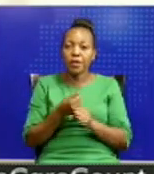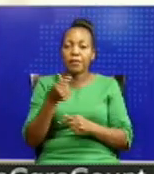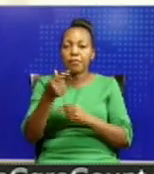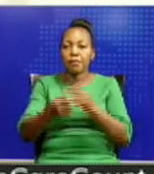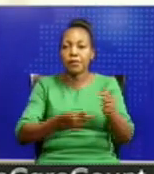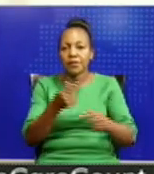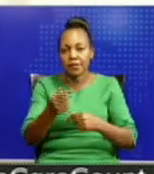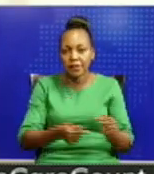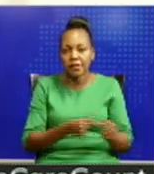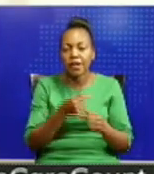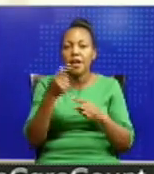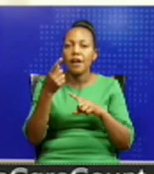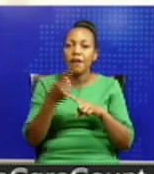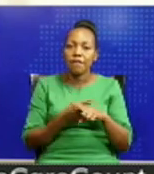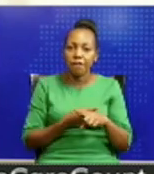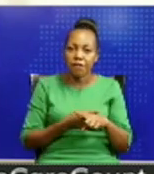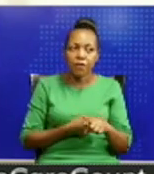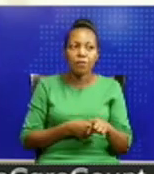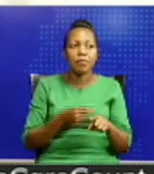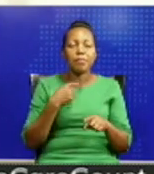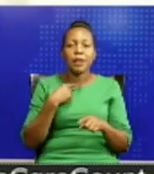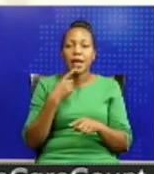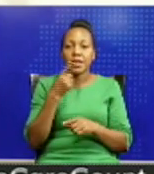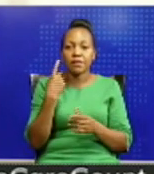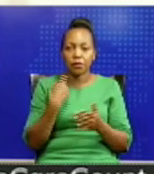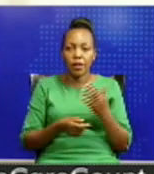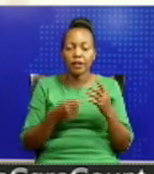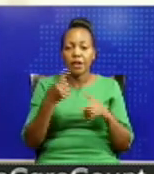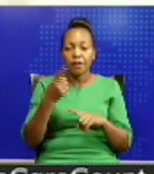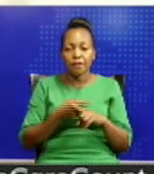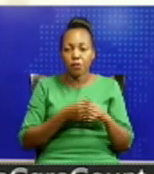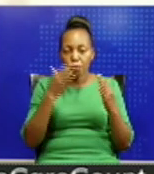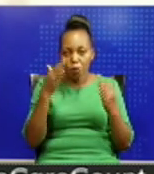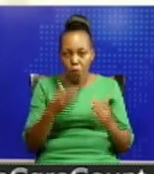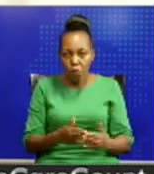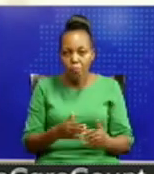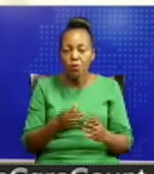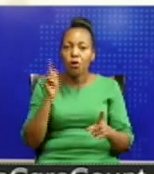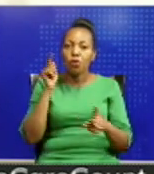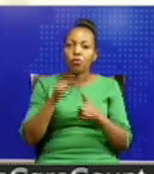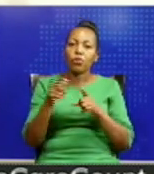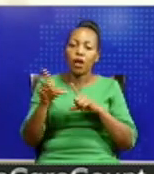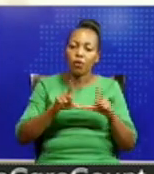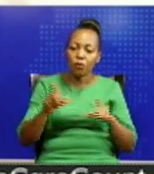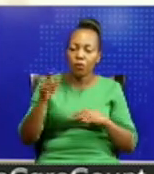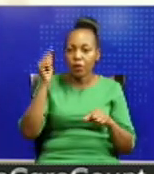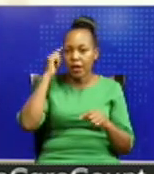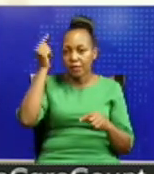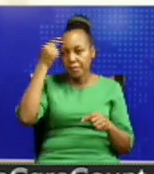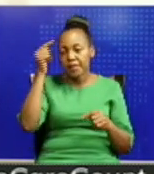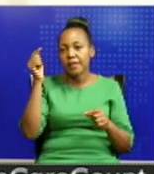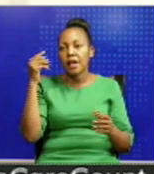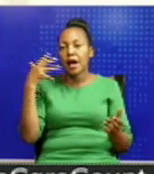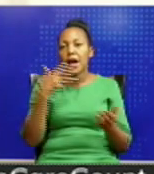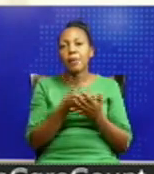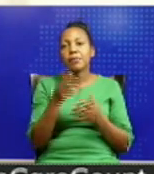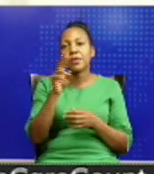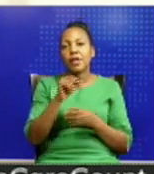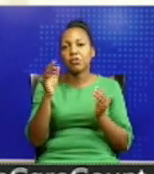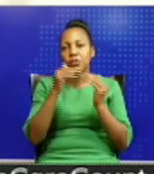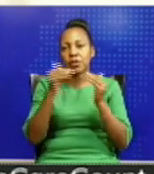processes. Indeed. Right, and I will insist, from the home to the local government and then up to the national